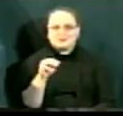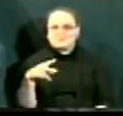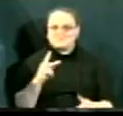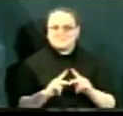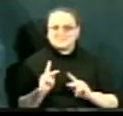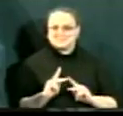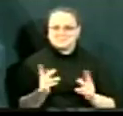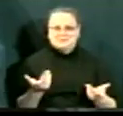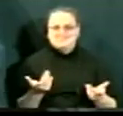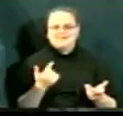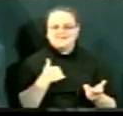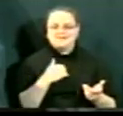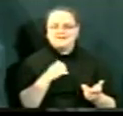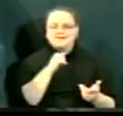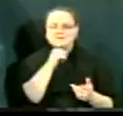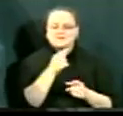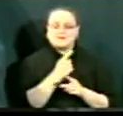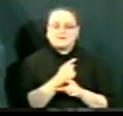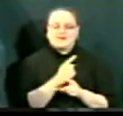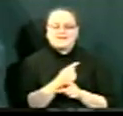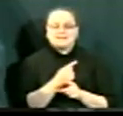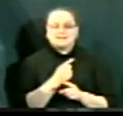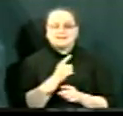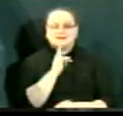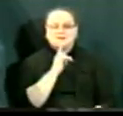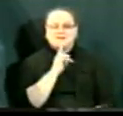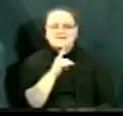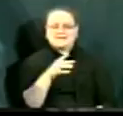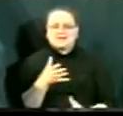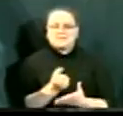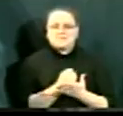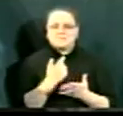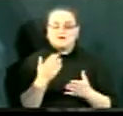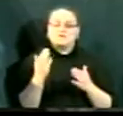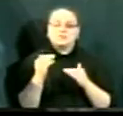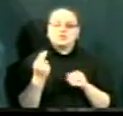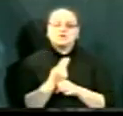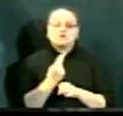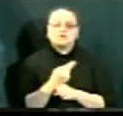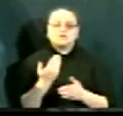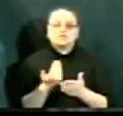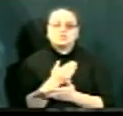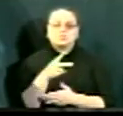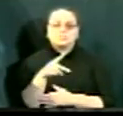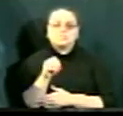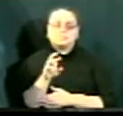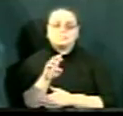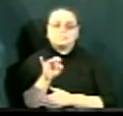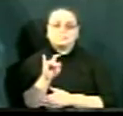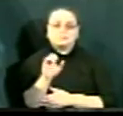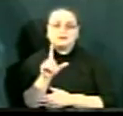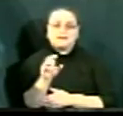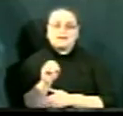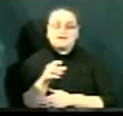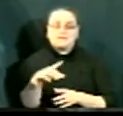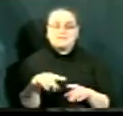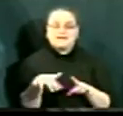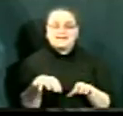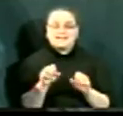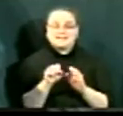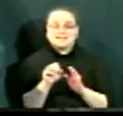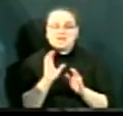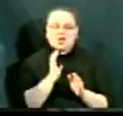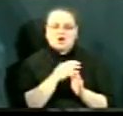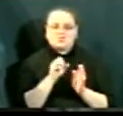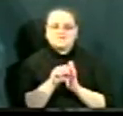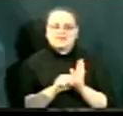am weary of unrealistic demands placed on teachers. We are expected to use this new portfolio, but it takes our state a quarter of the year to